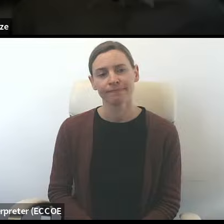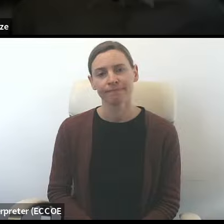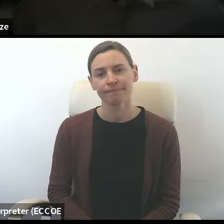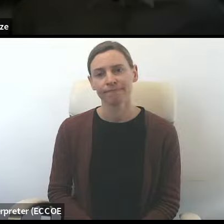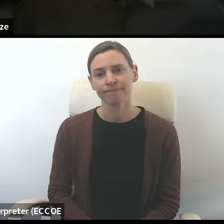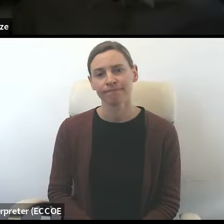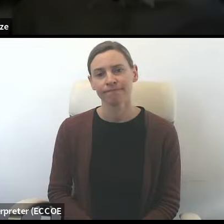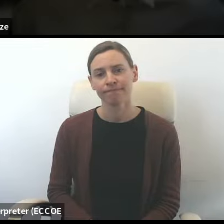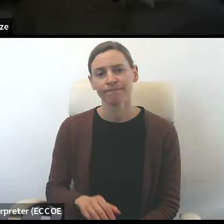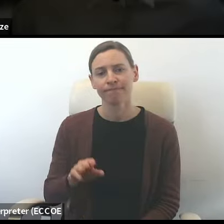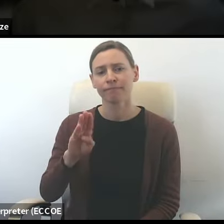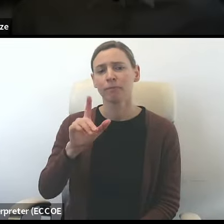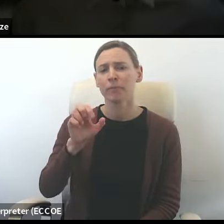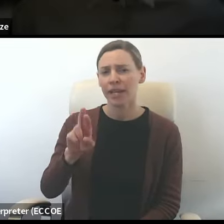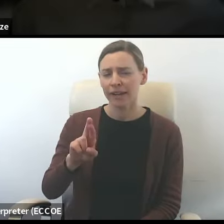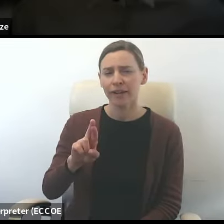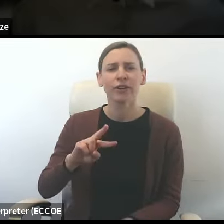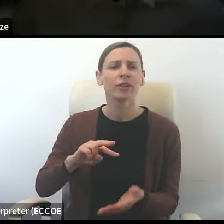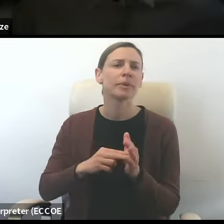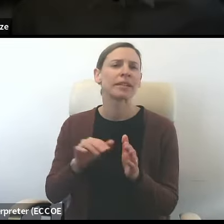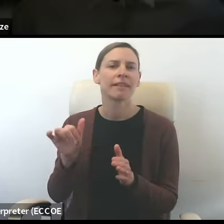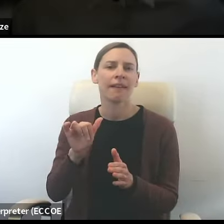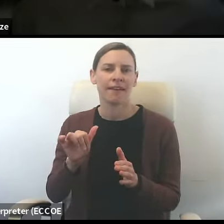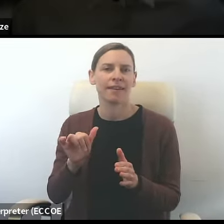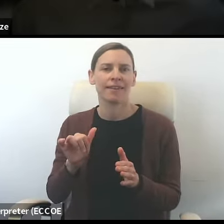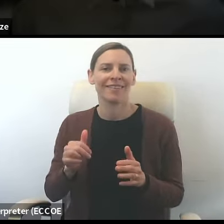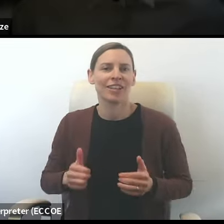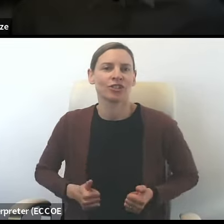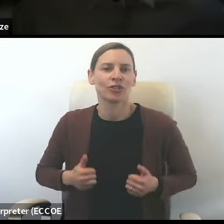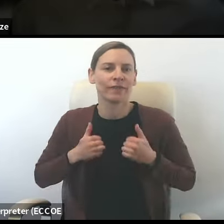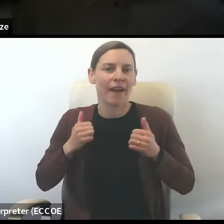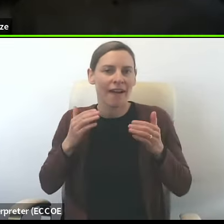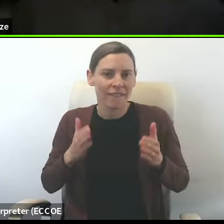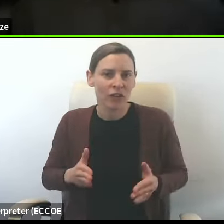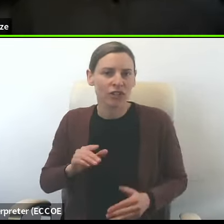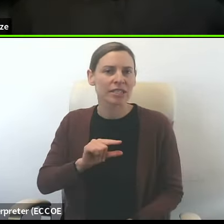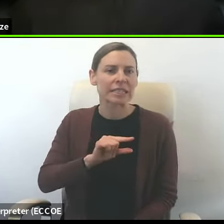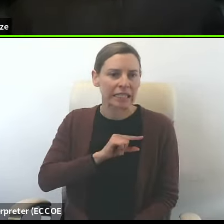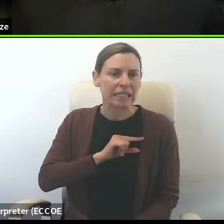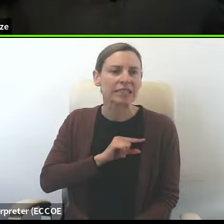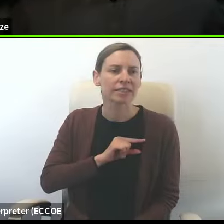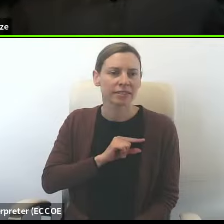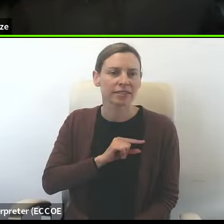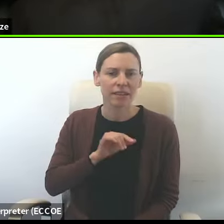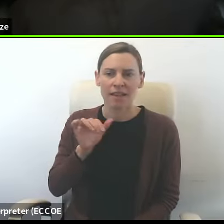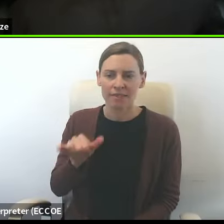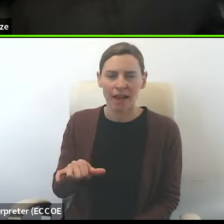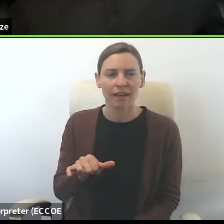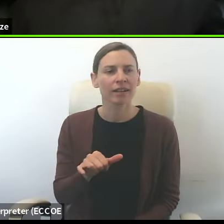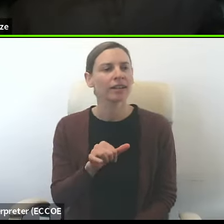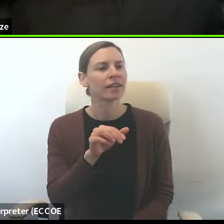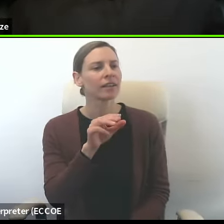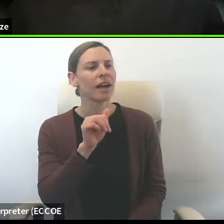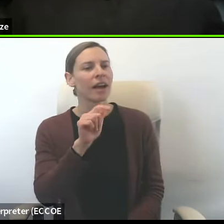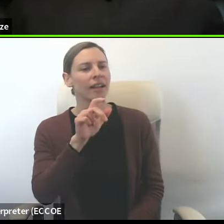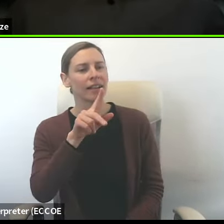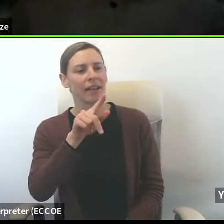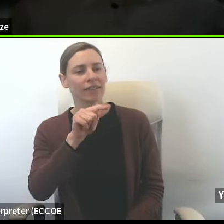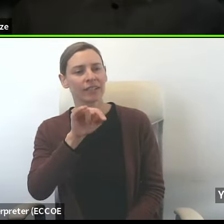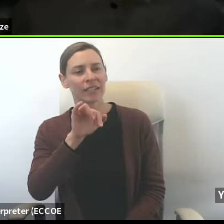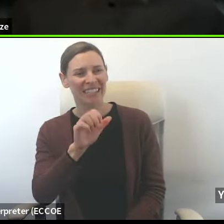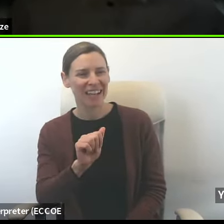Like a kind of survivor's guilt, or like a... Yeah, I didn't want to use this word